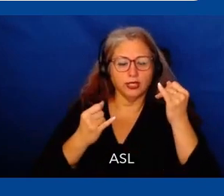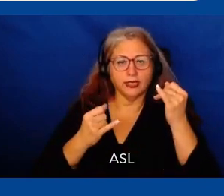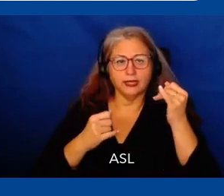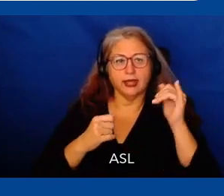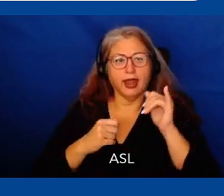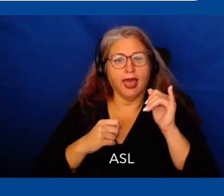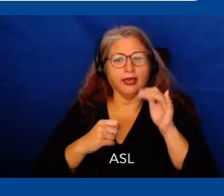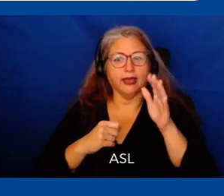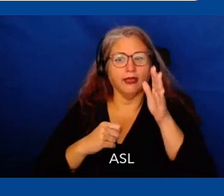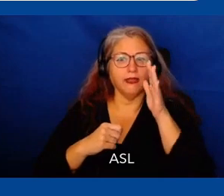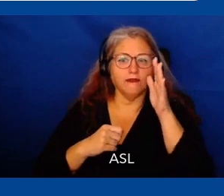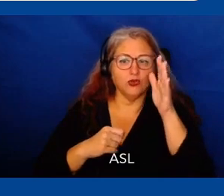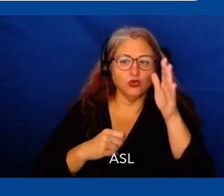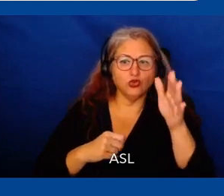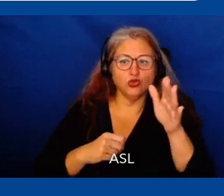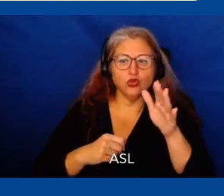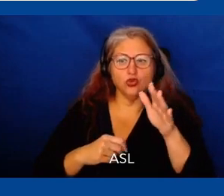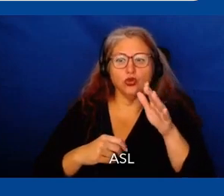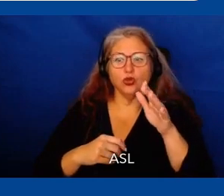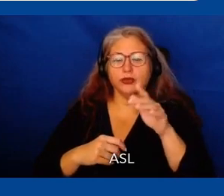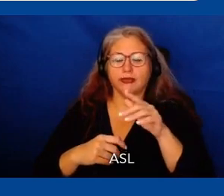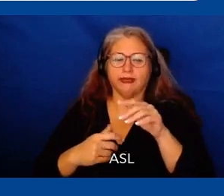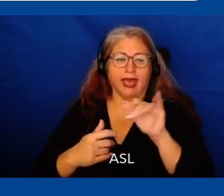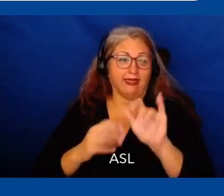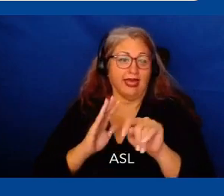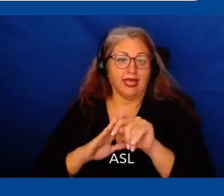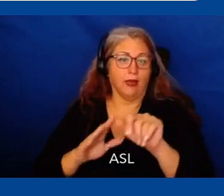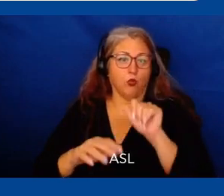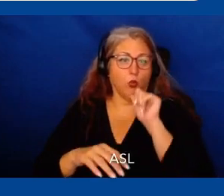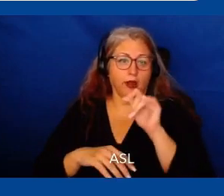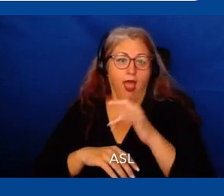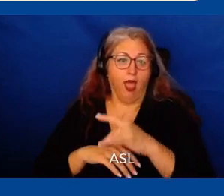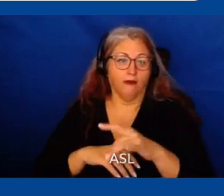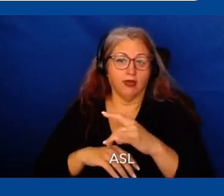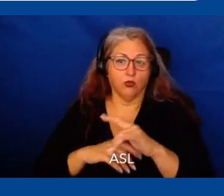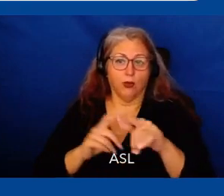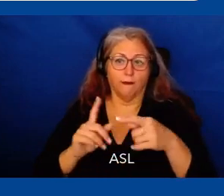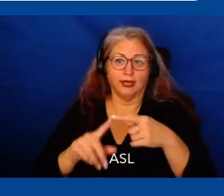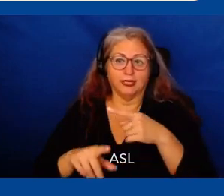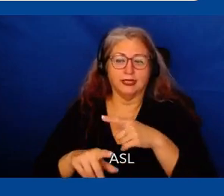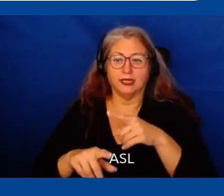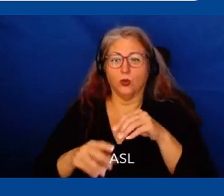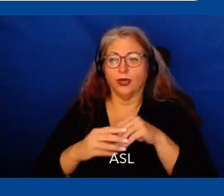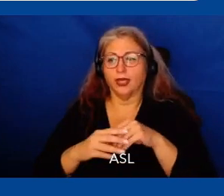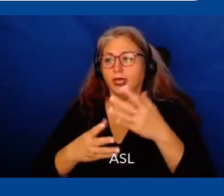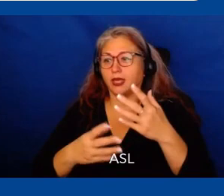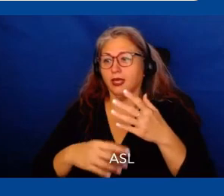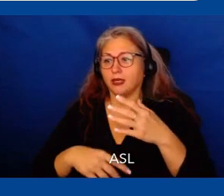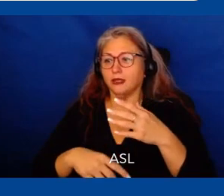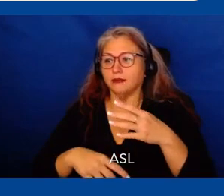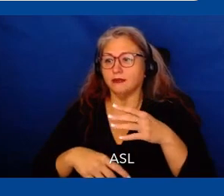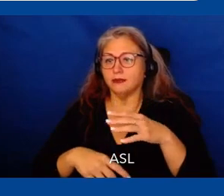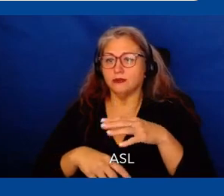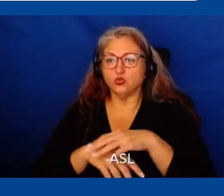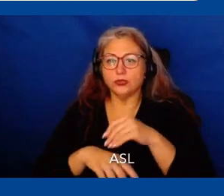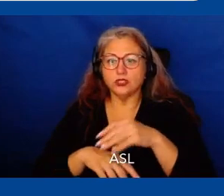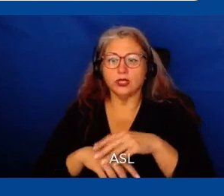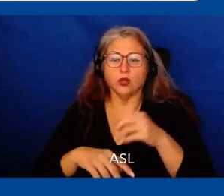they weren't available to have because they were imprisoned or they were not